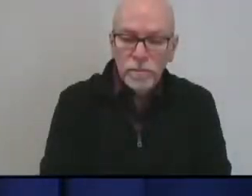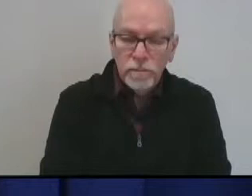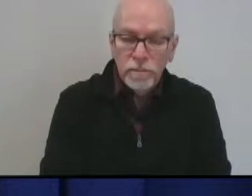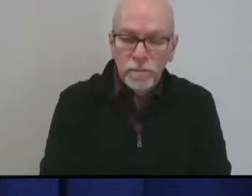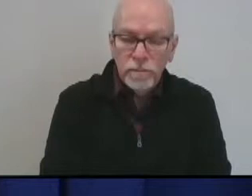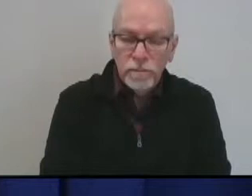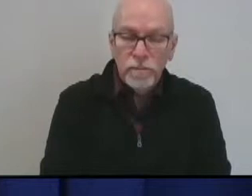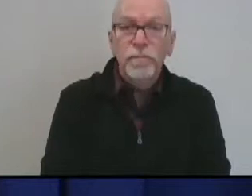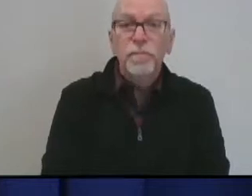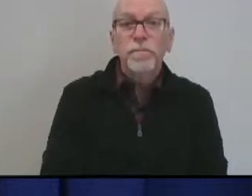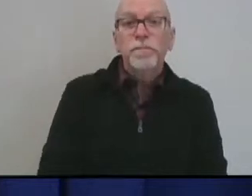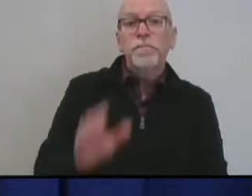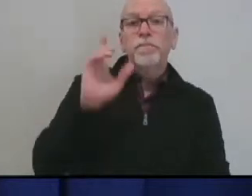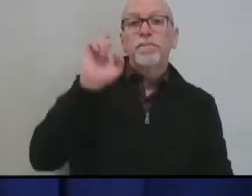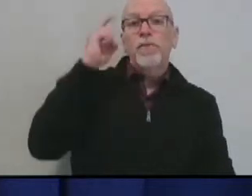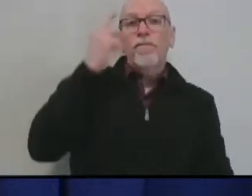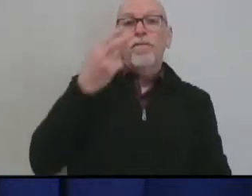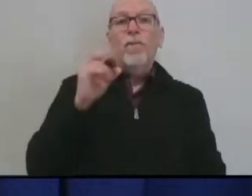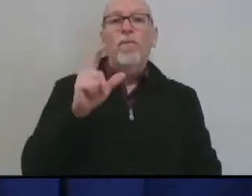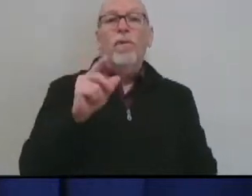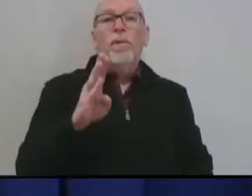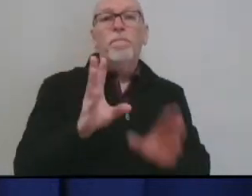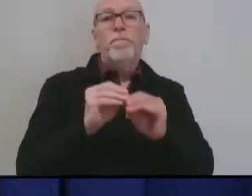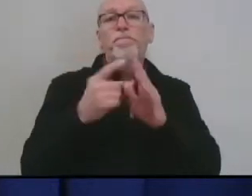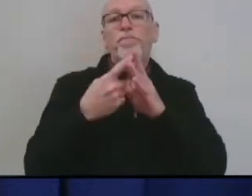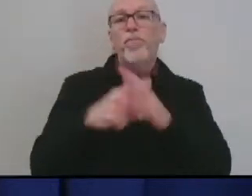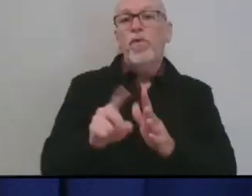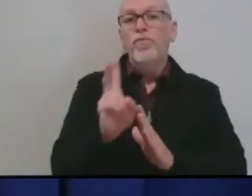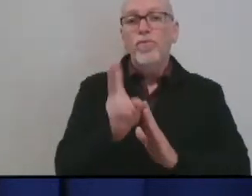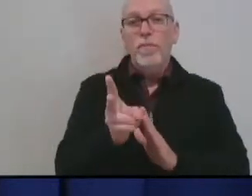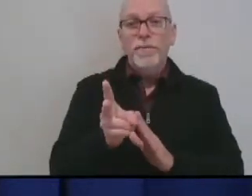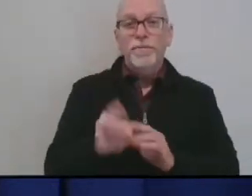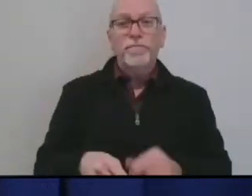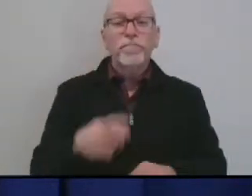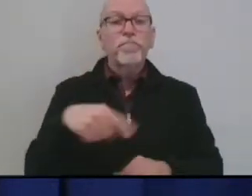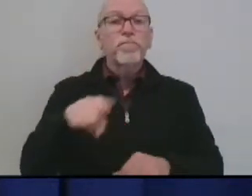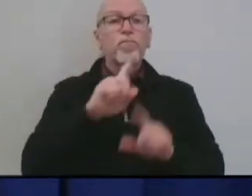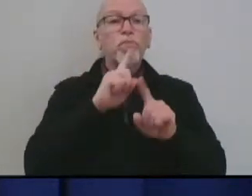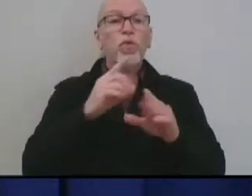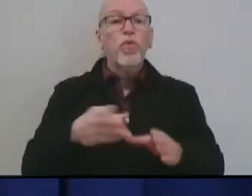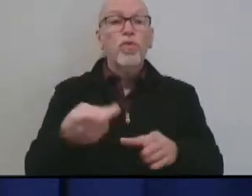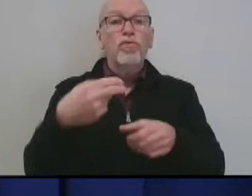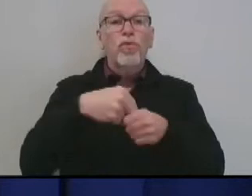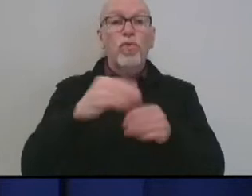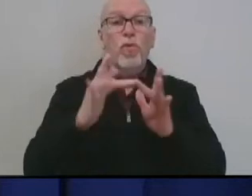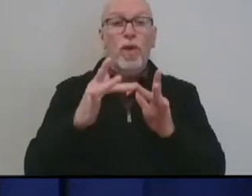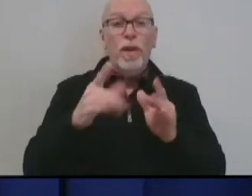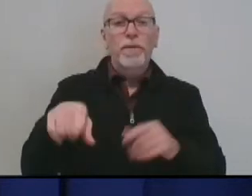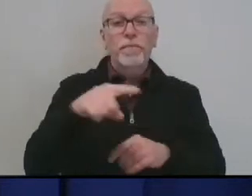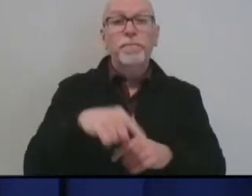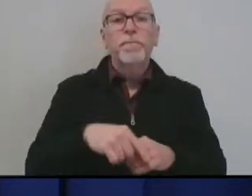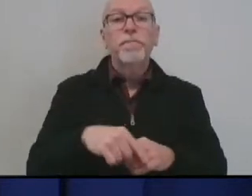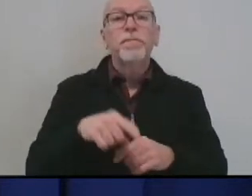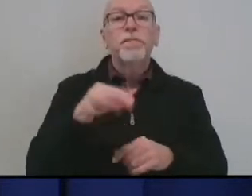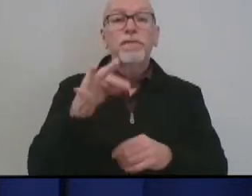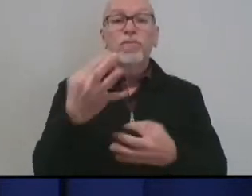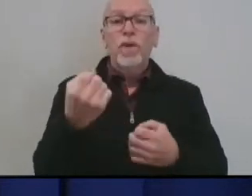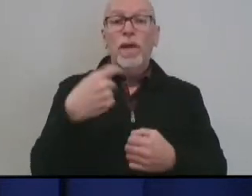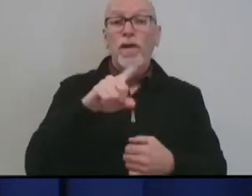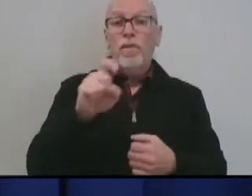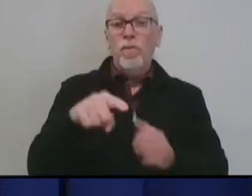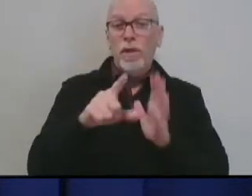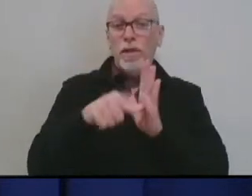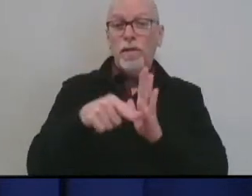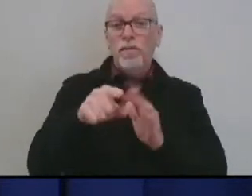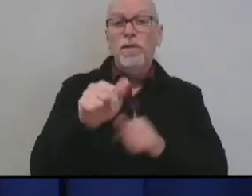Governor Holcomb's briefing will begin in 2 minutes. For the journalists joining us in the digital press room, if you'd like to ask a question, you can click